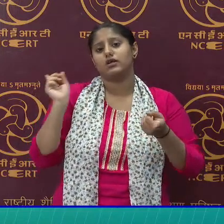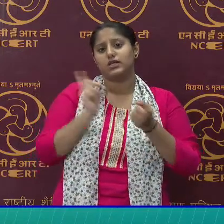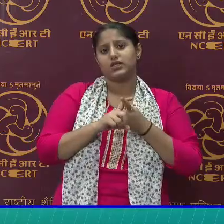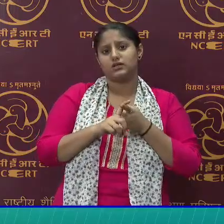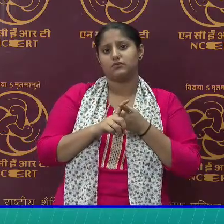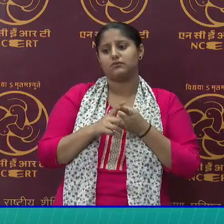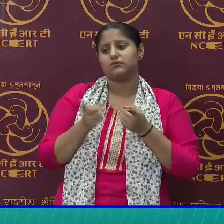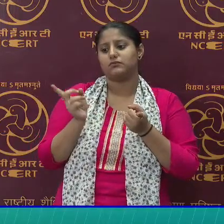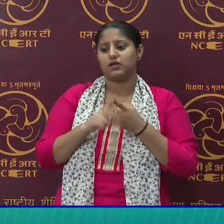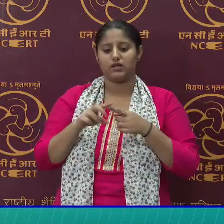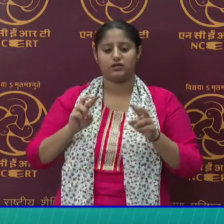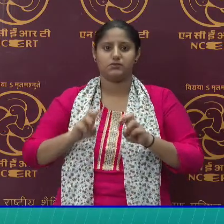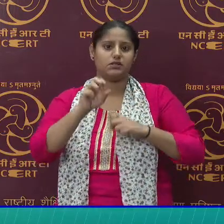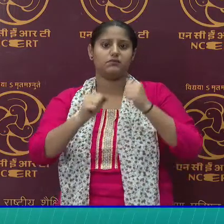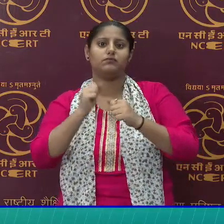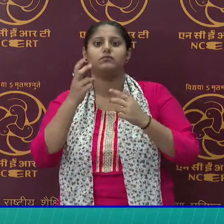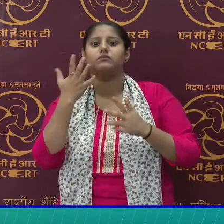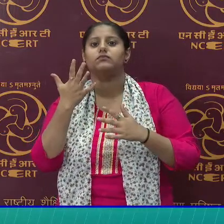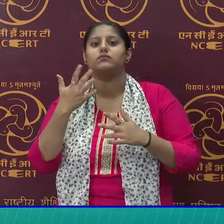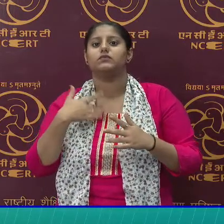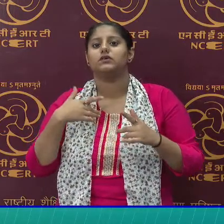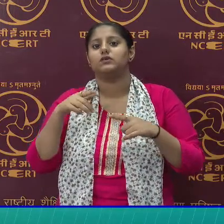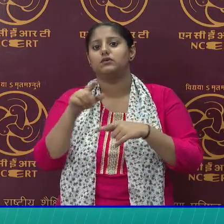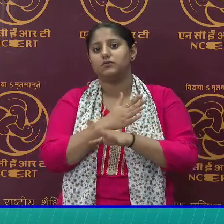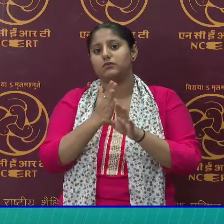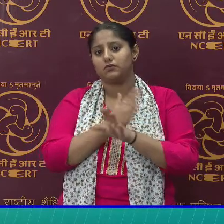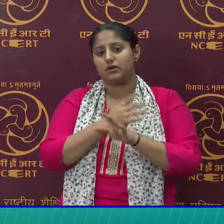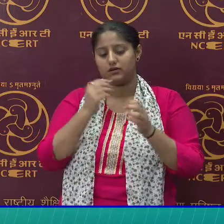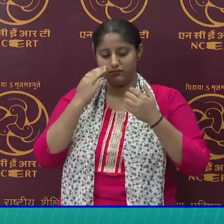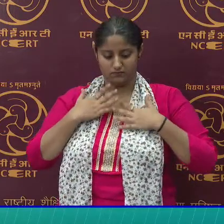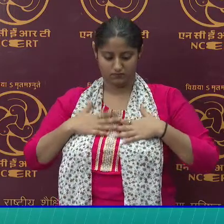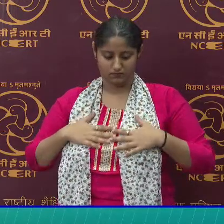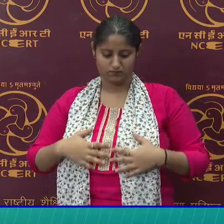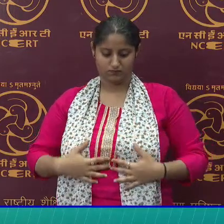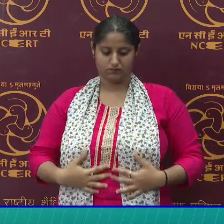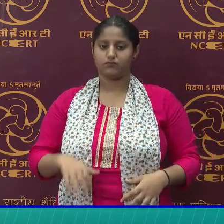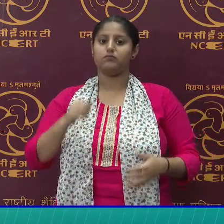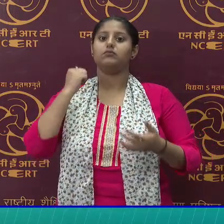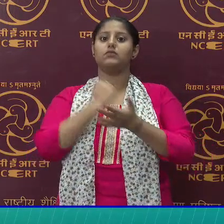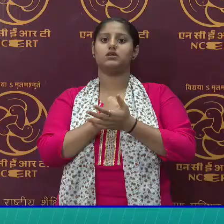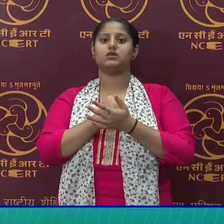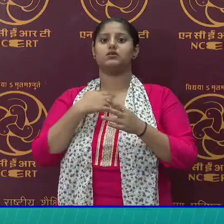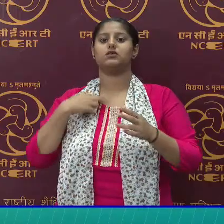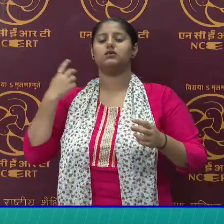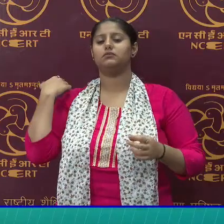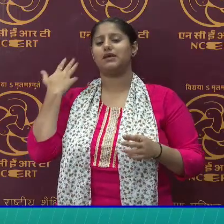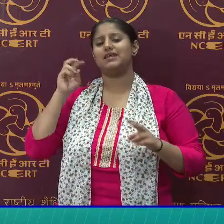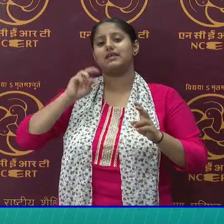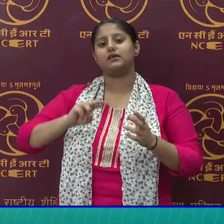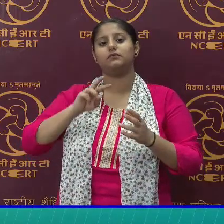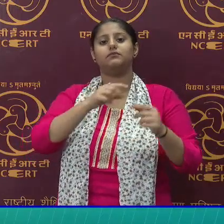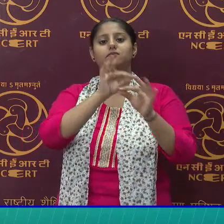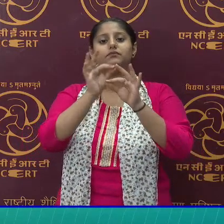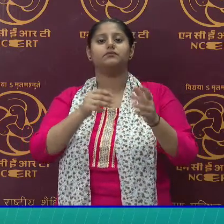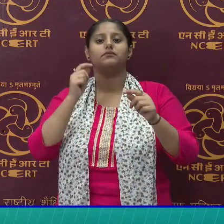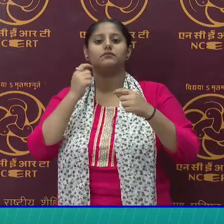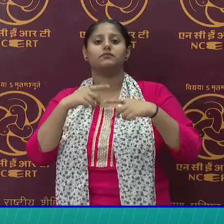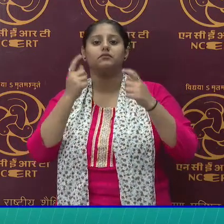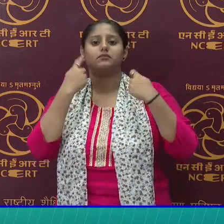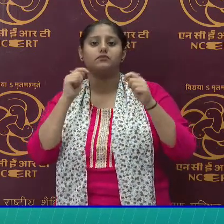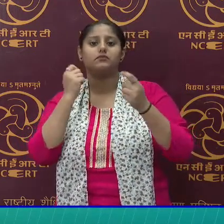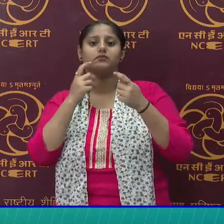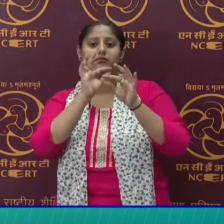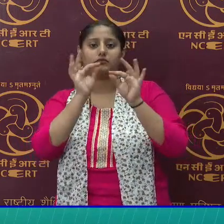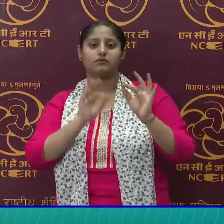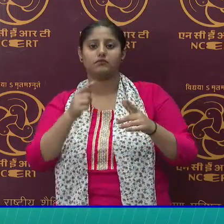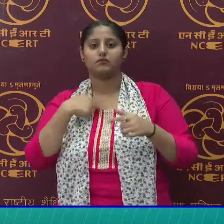go and climb a mountain. You need to become fit by taking long walks and by training yourself. So here this young